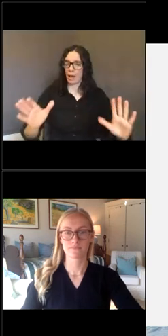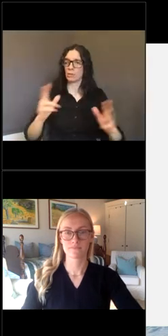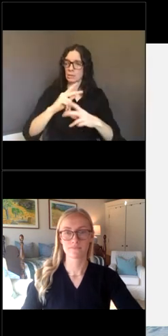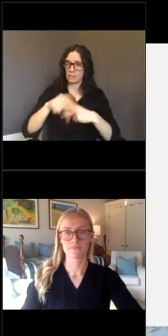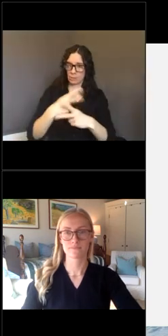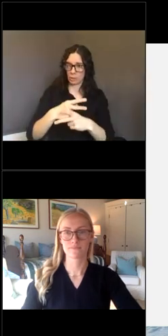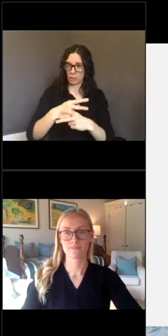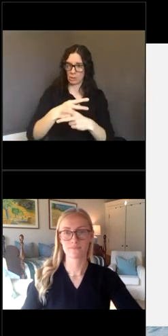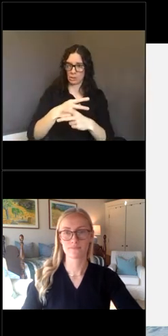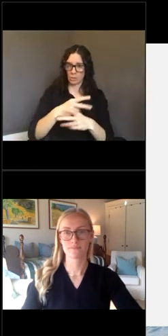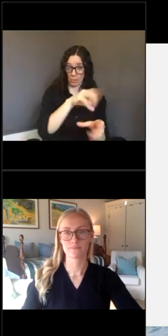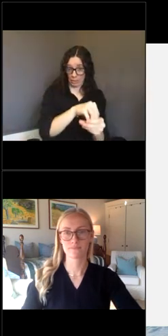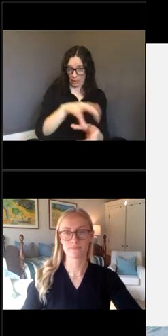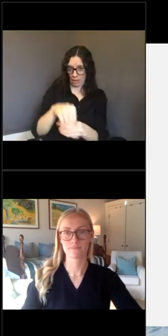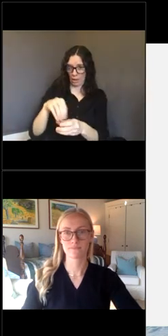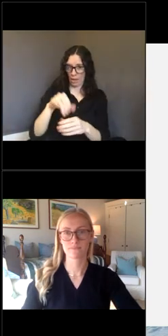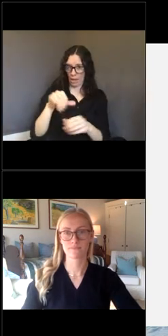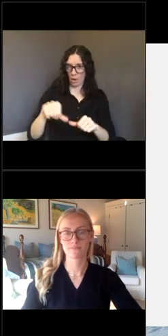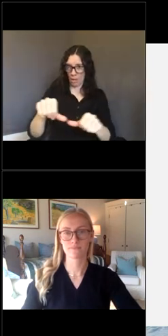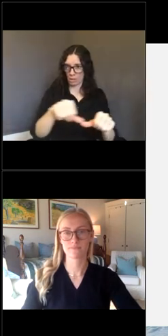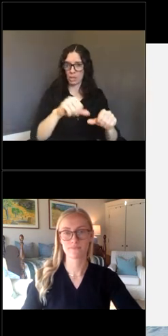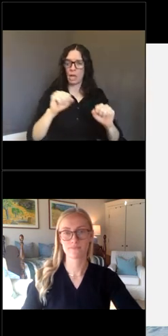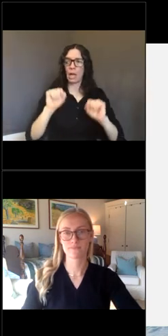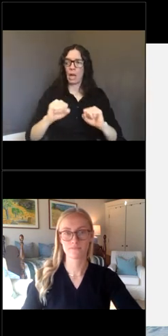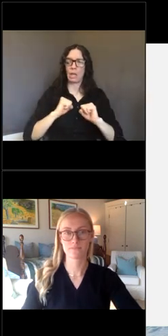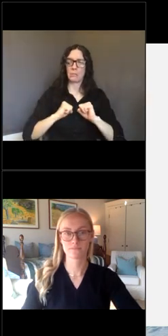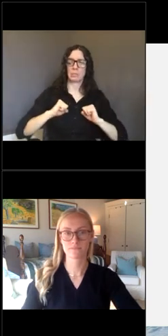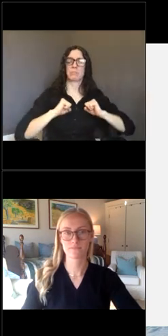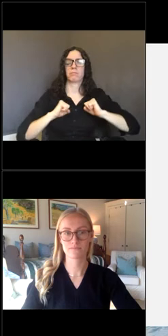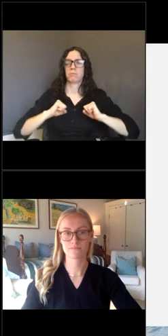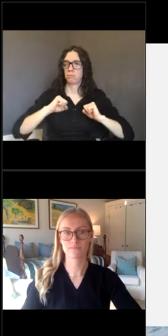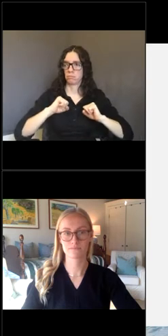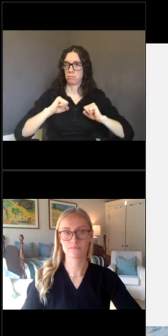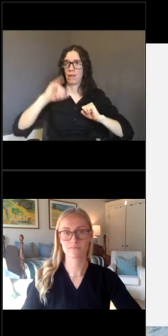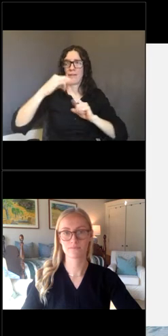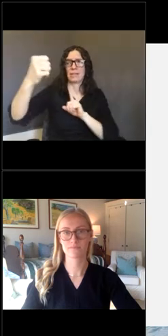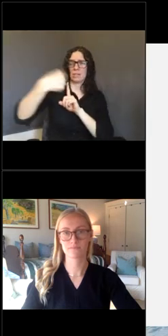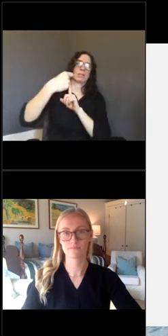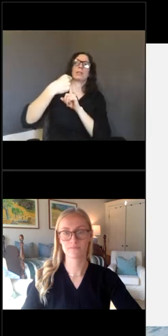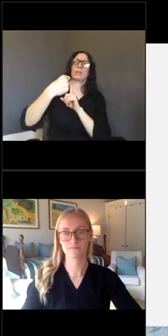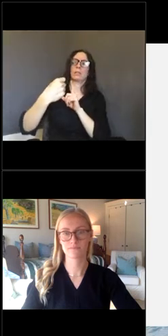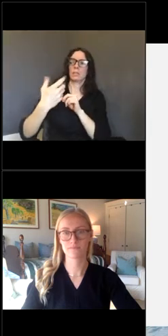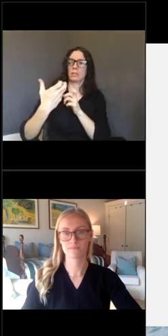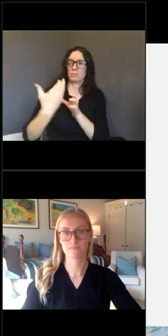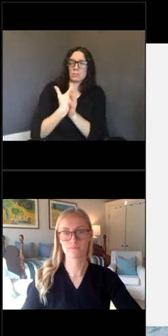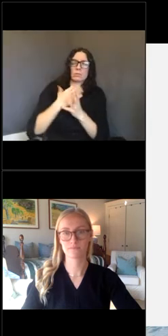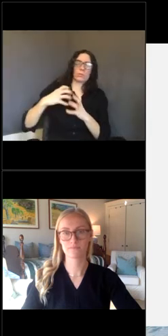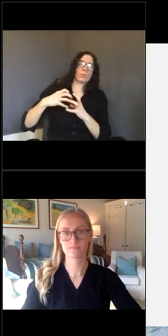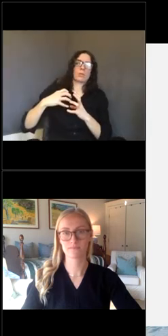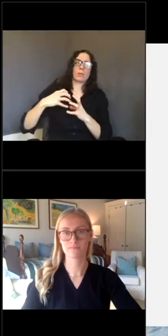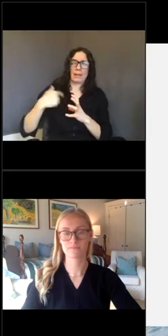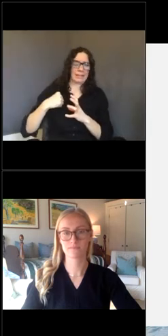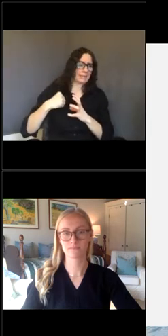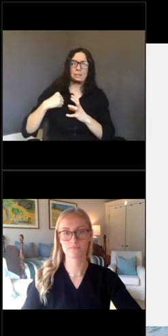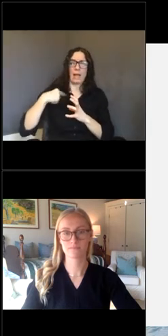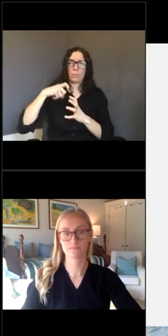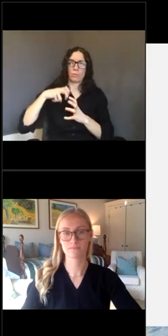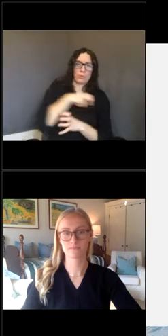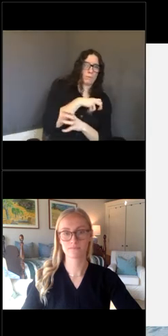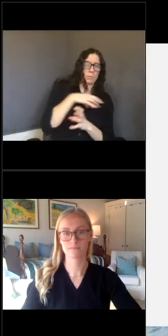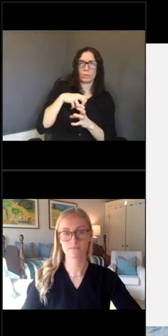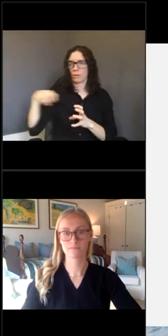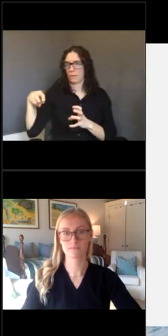and ecosystems to have a bit of margin if they're disturbed and they need to shift